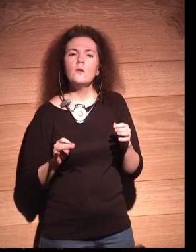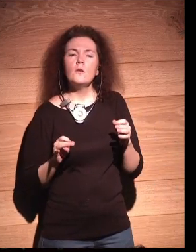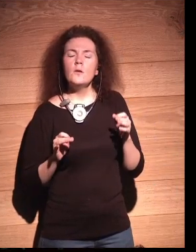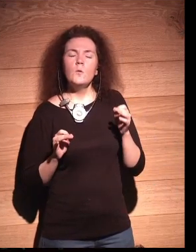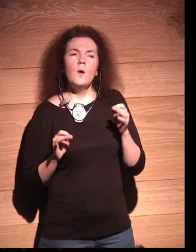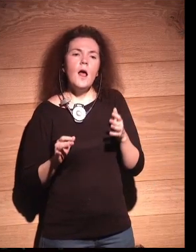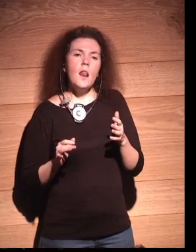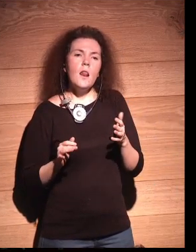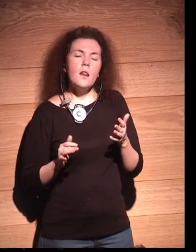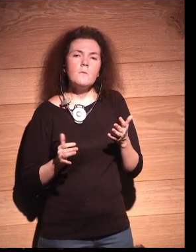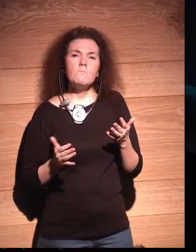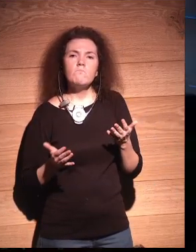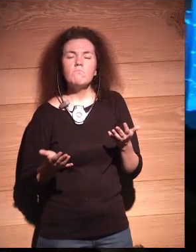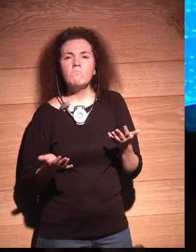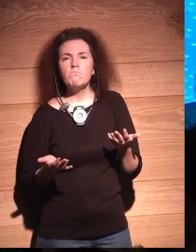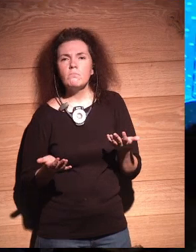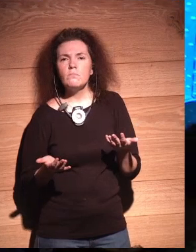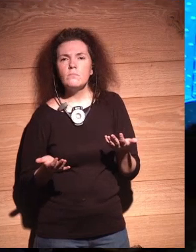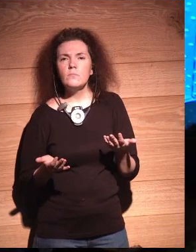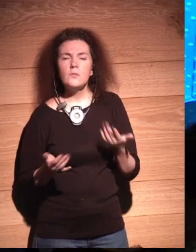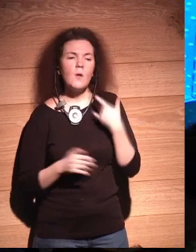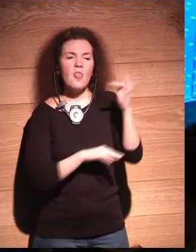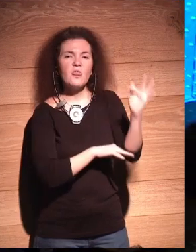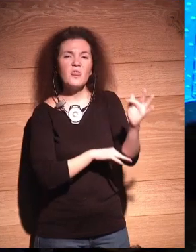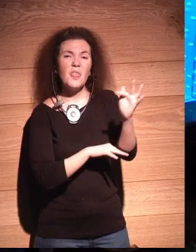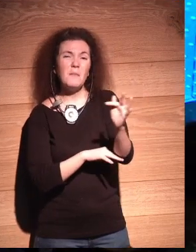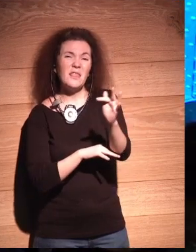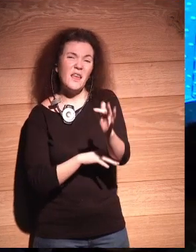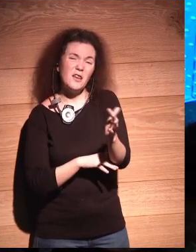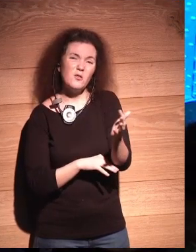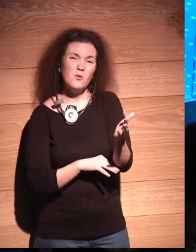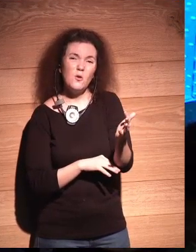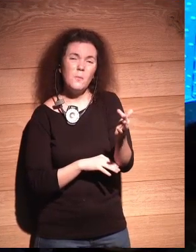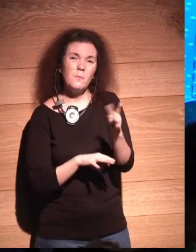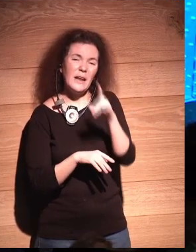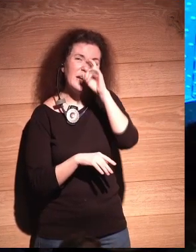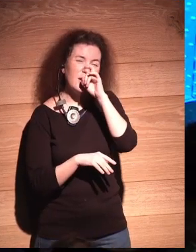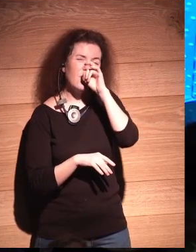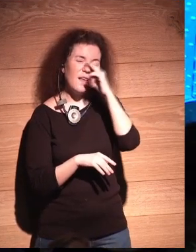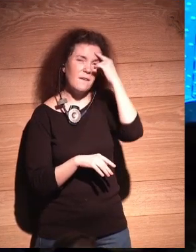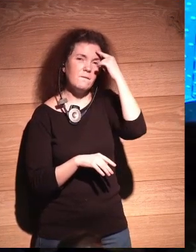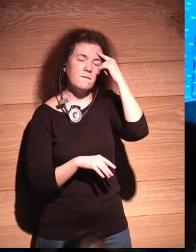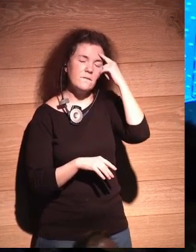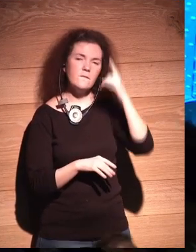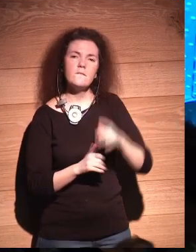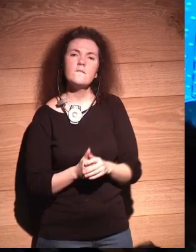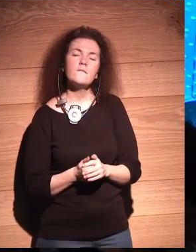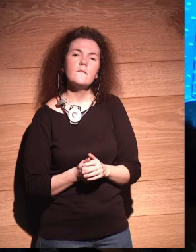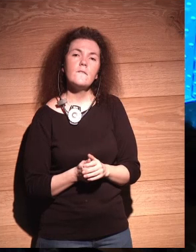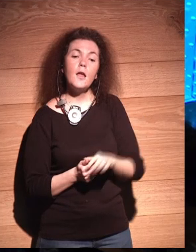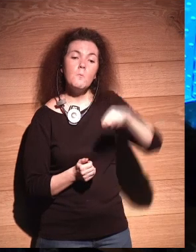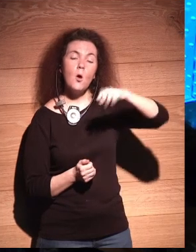here, and Mohammed learned to sit very, very still, and he was beamed onto the statue. And